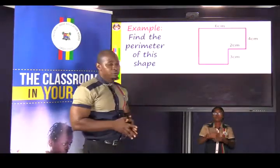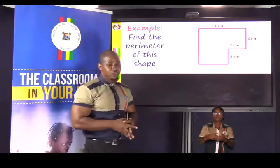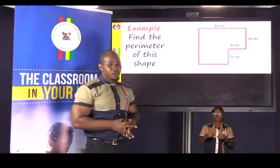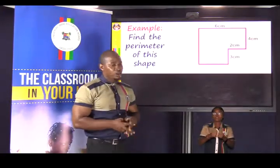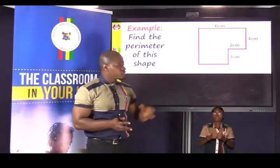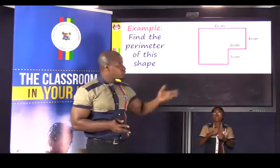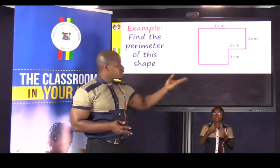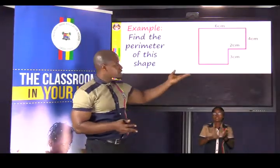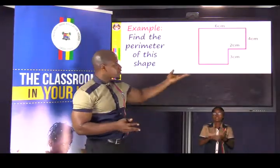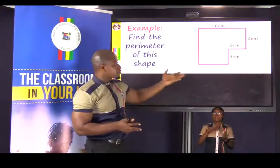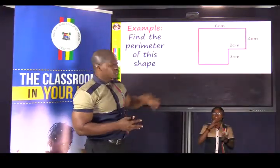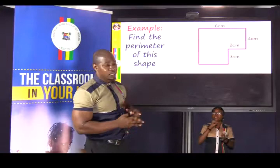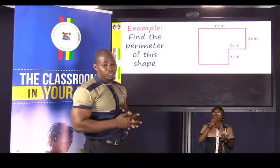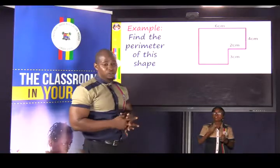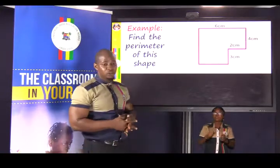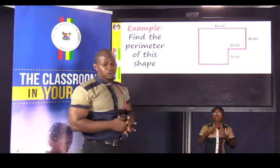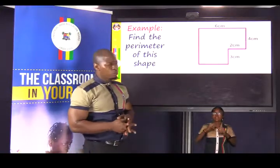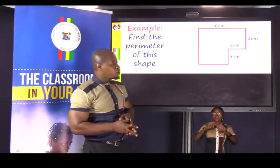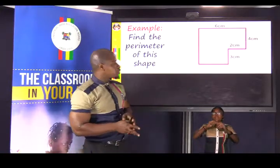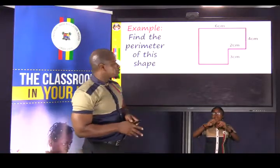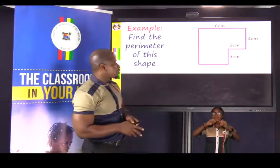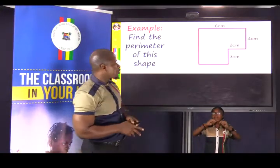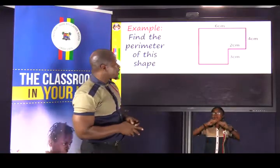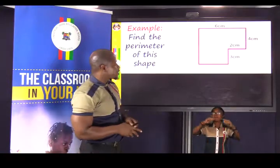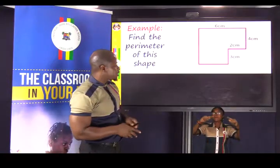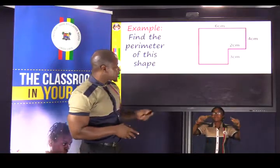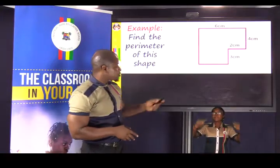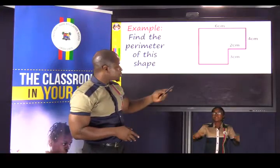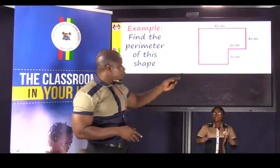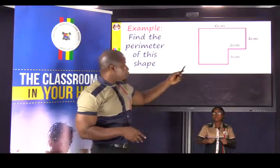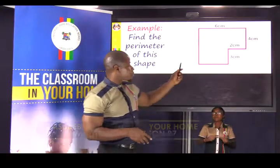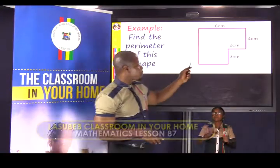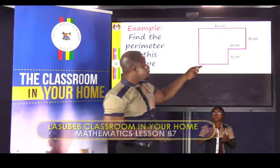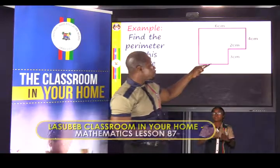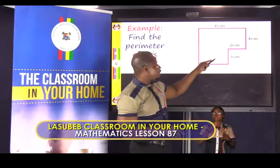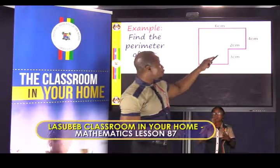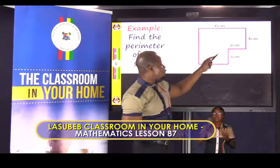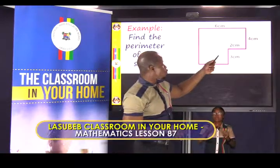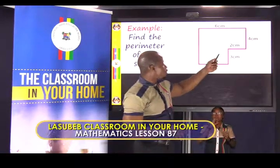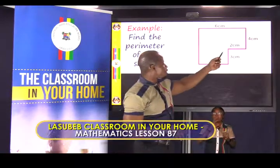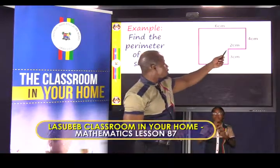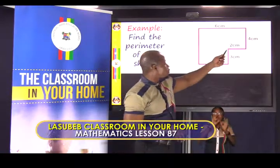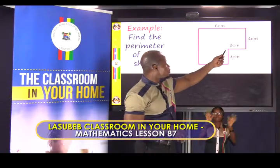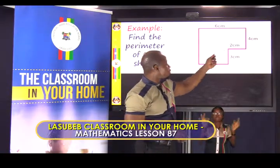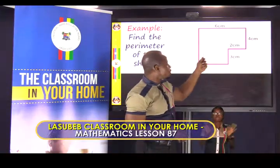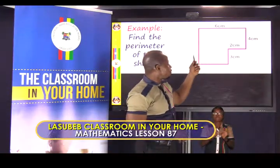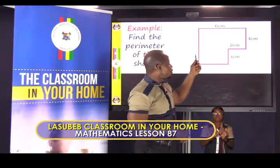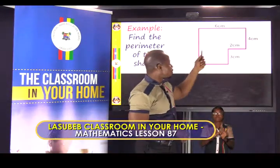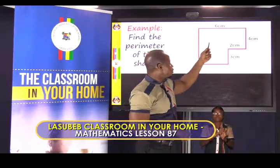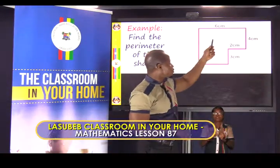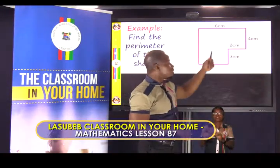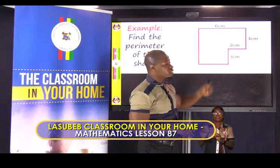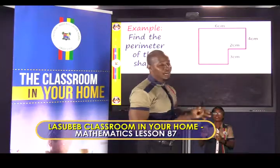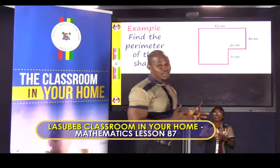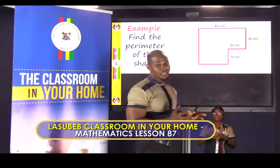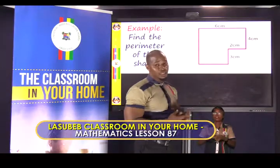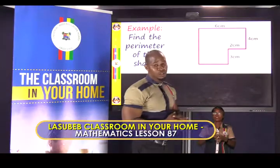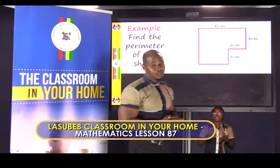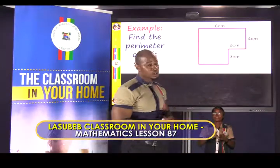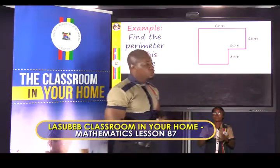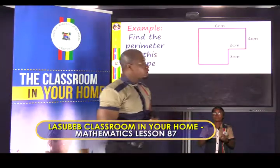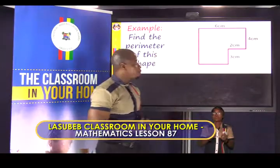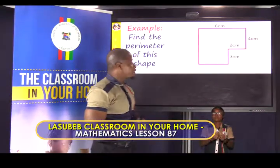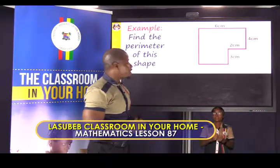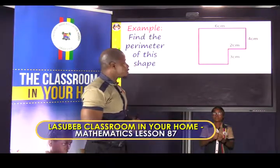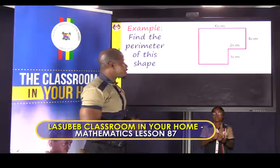compound shape. Okay, so this is not a rectangle, but you discover that this shape can be formed by joining two rectangles. If I join this to this, I get